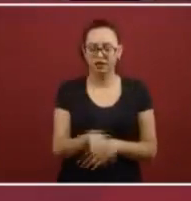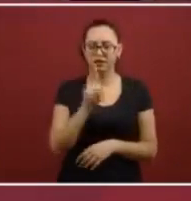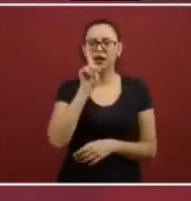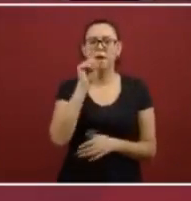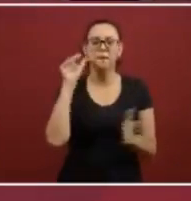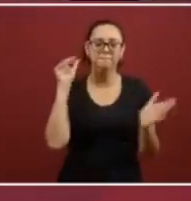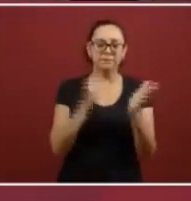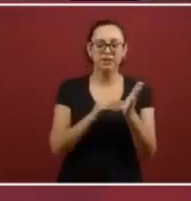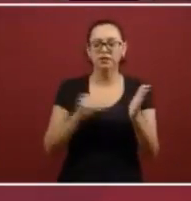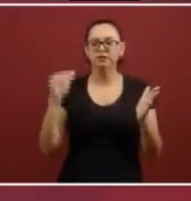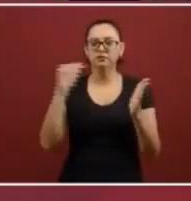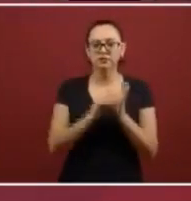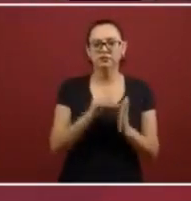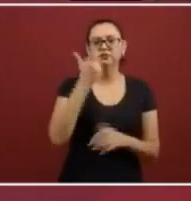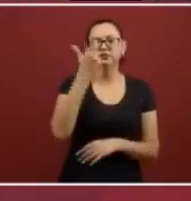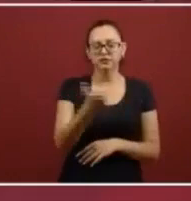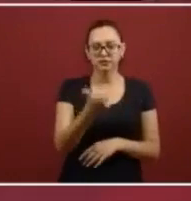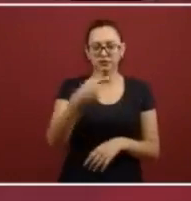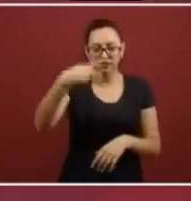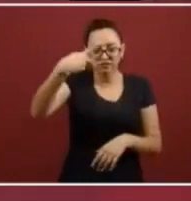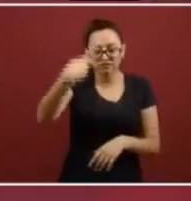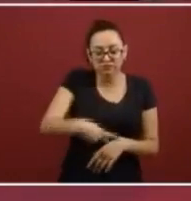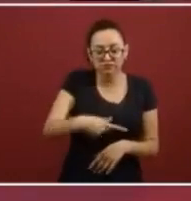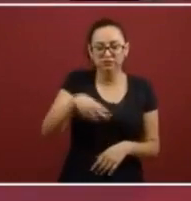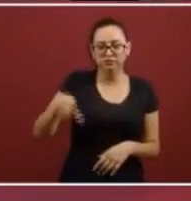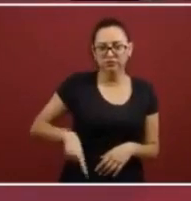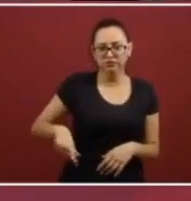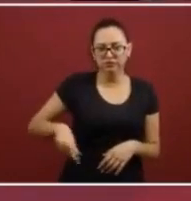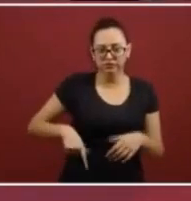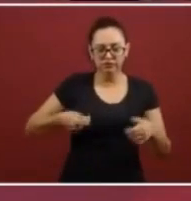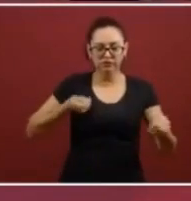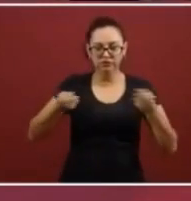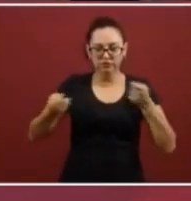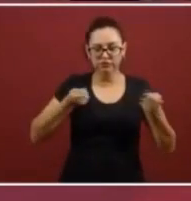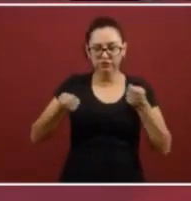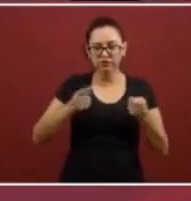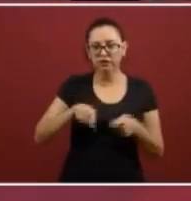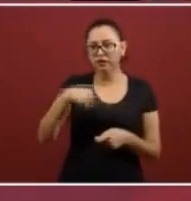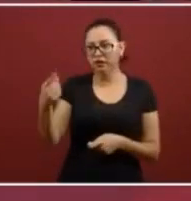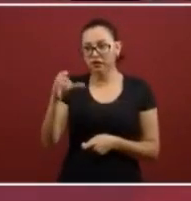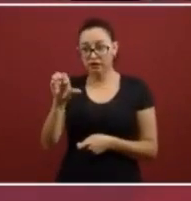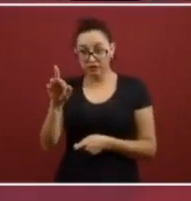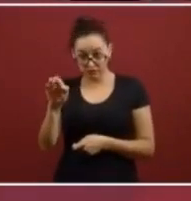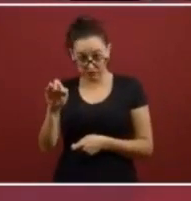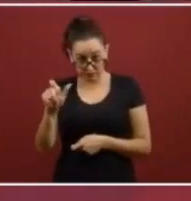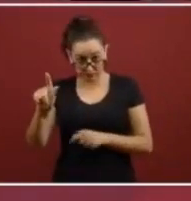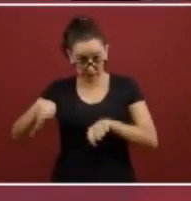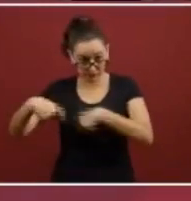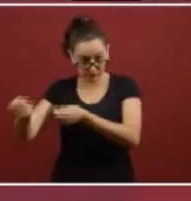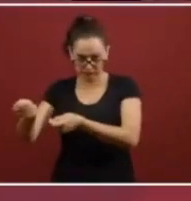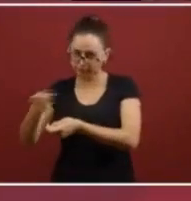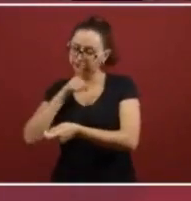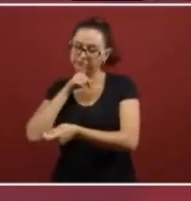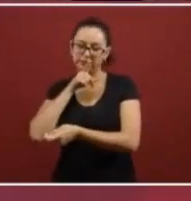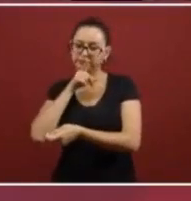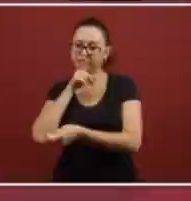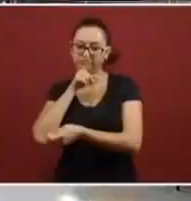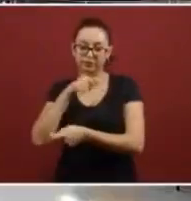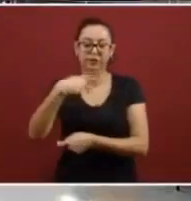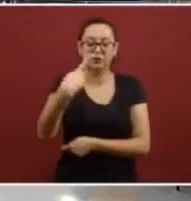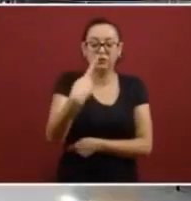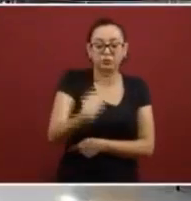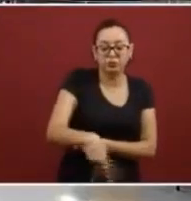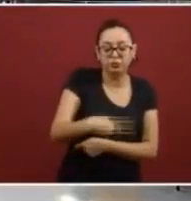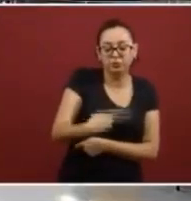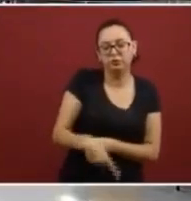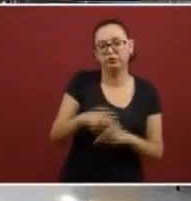it is Y este organismo va a manejar 1,000 million. esos fondos. And this No los va a organization, manejar CREFAL. no, the GREFA, un this organismo organization